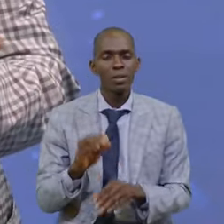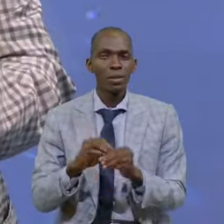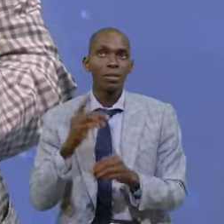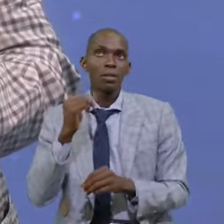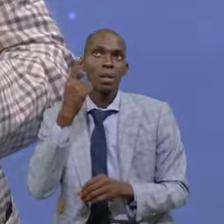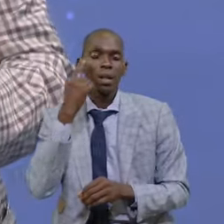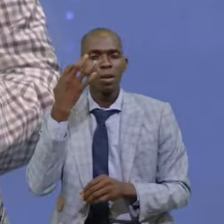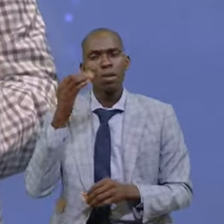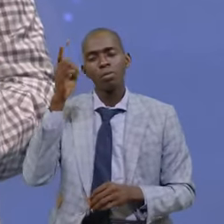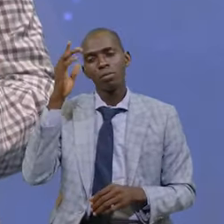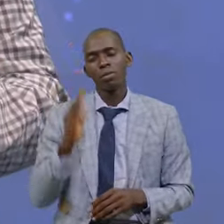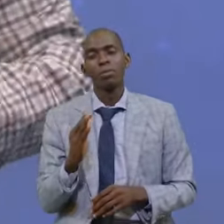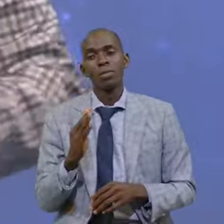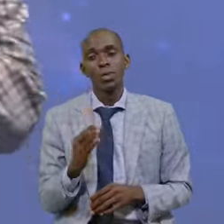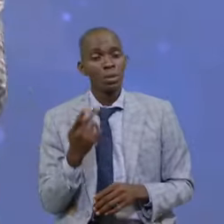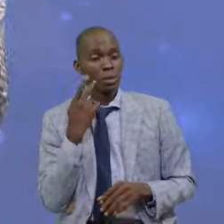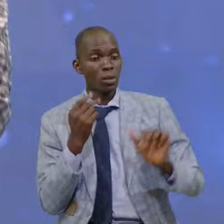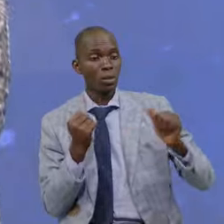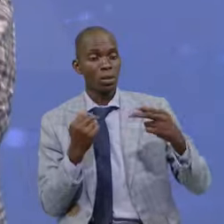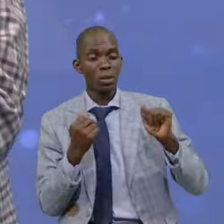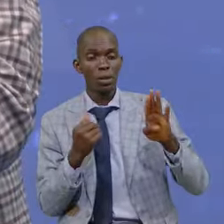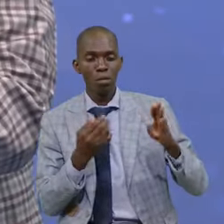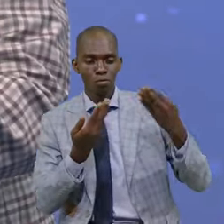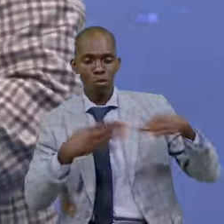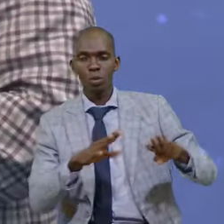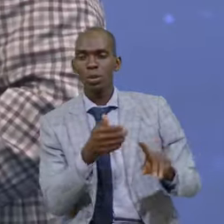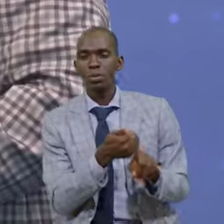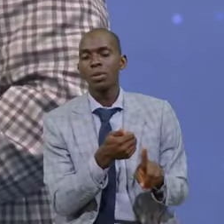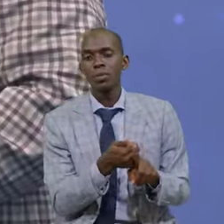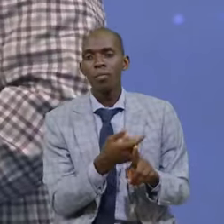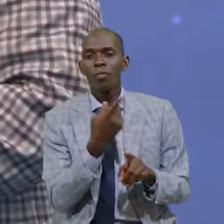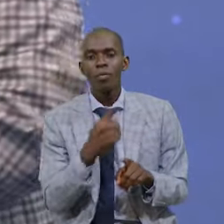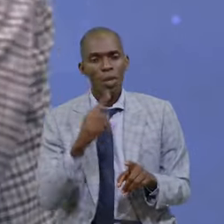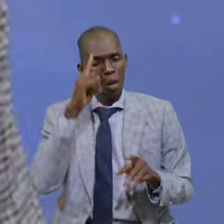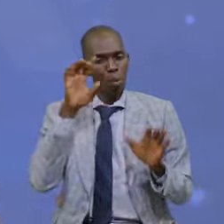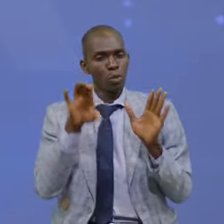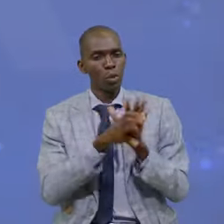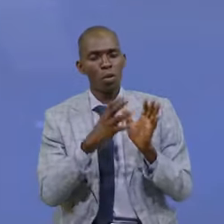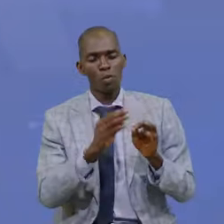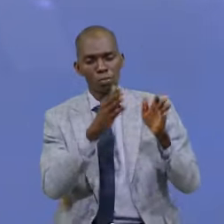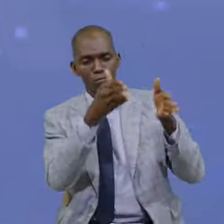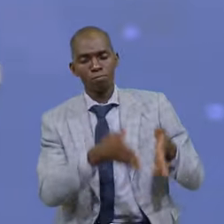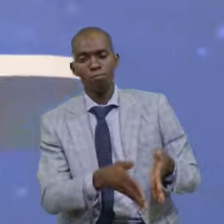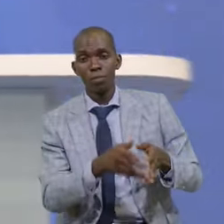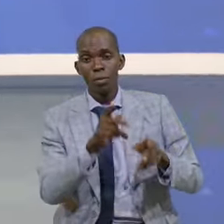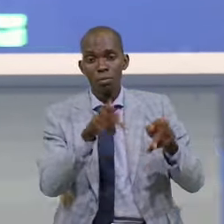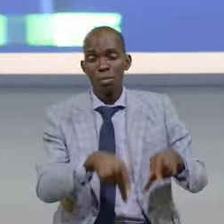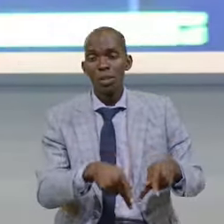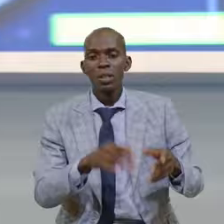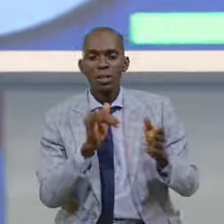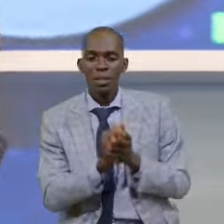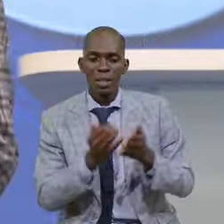He sold himself. The picture of a man, the picture of a woman that sells